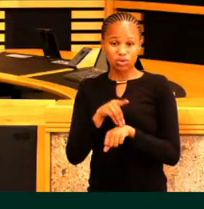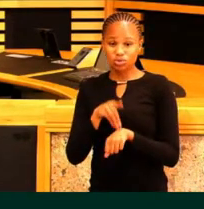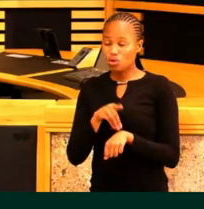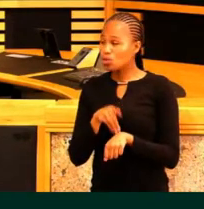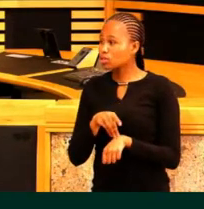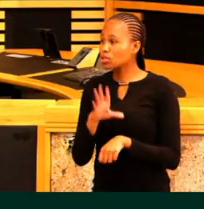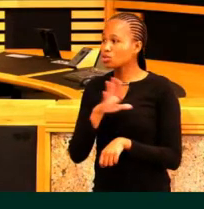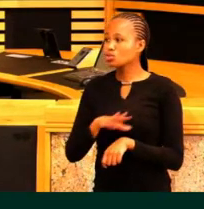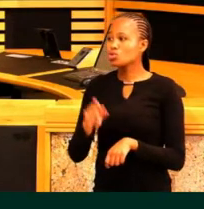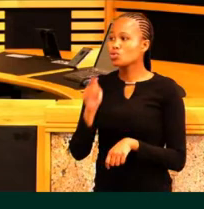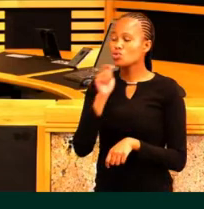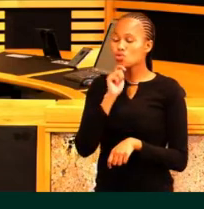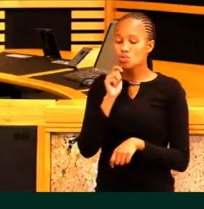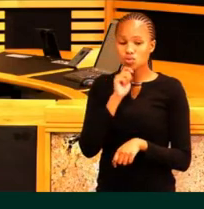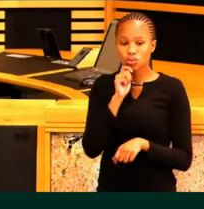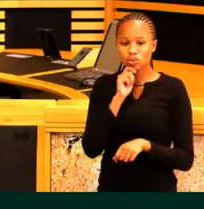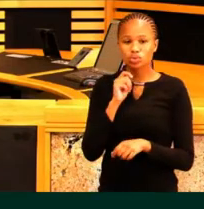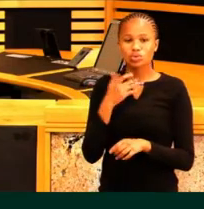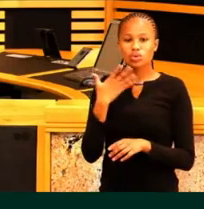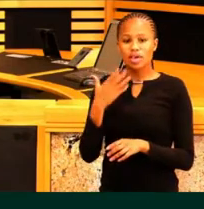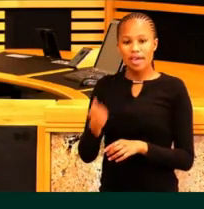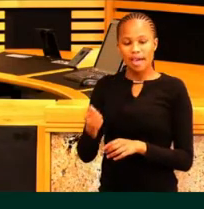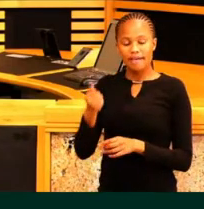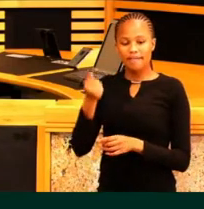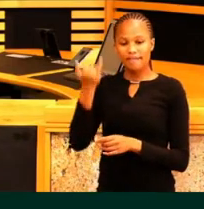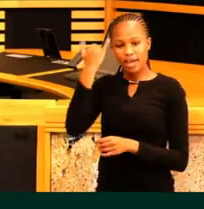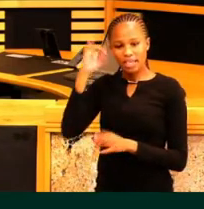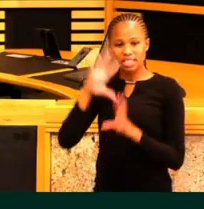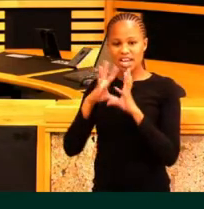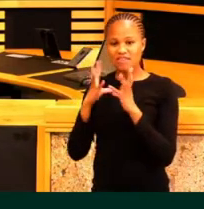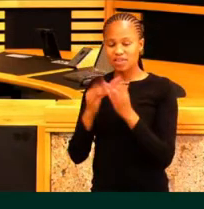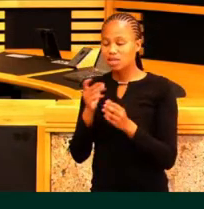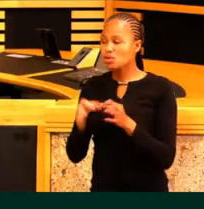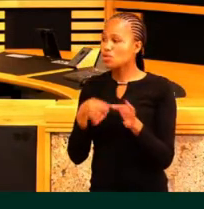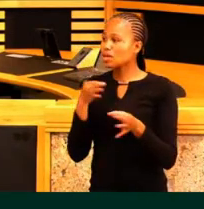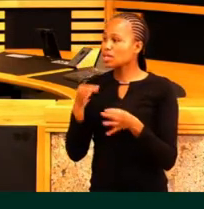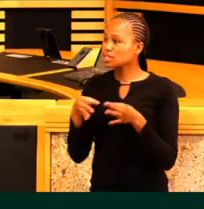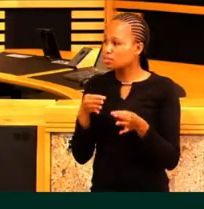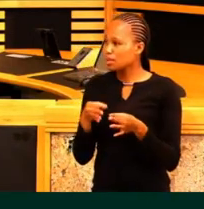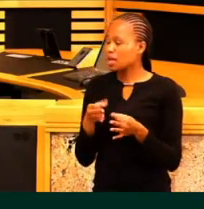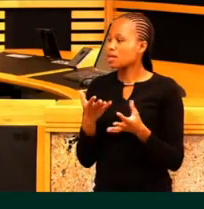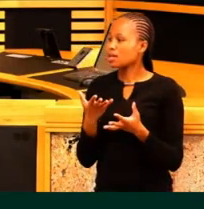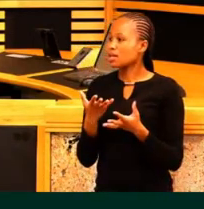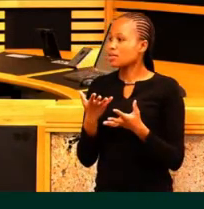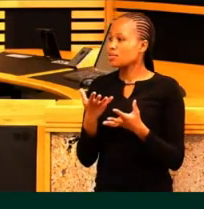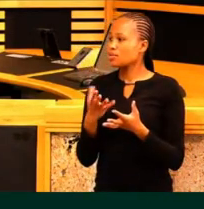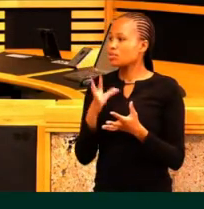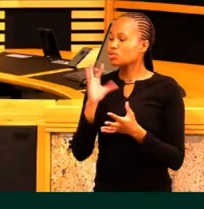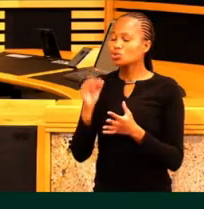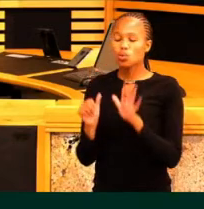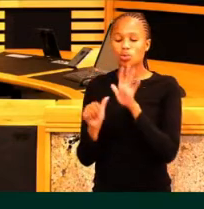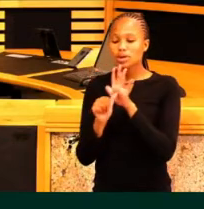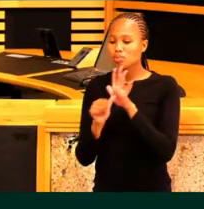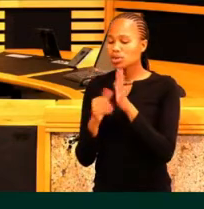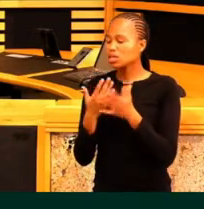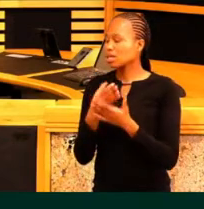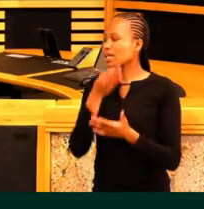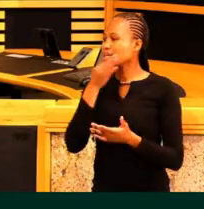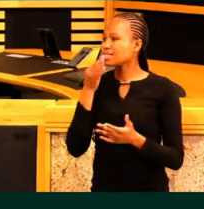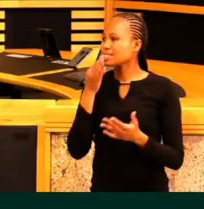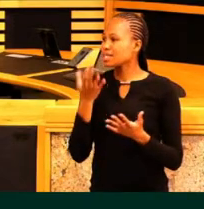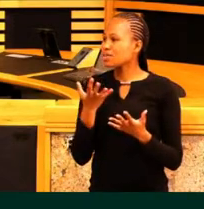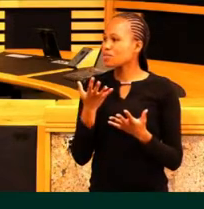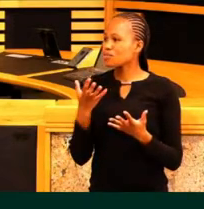use logic you are empirical on everything you are putting as you have been arguing here so it's going to be important to say